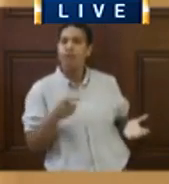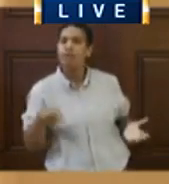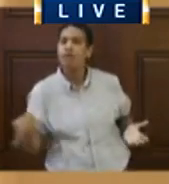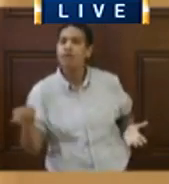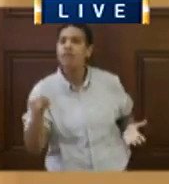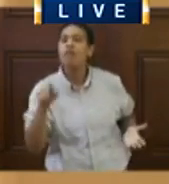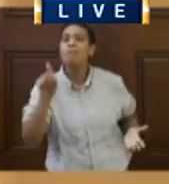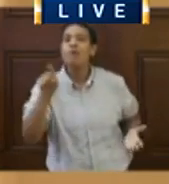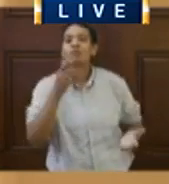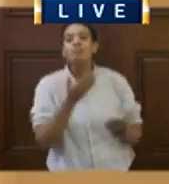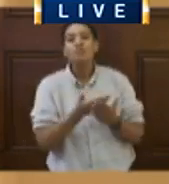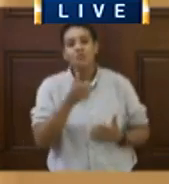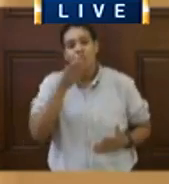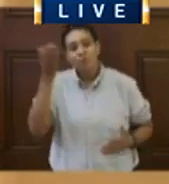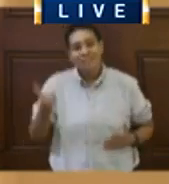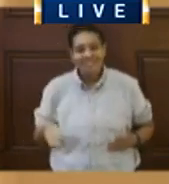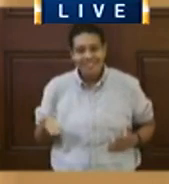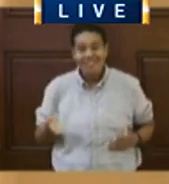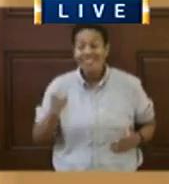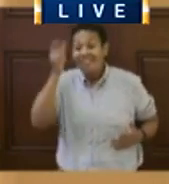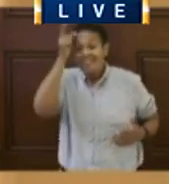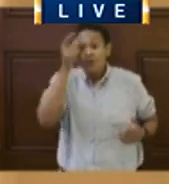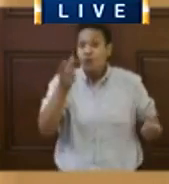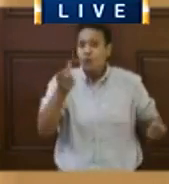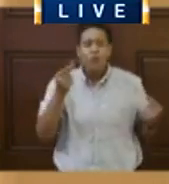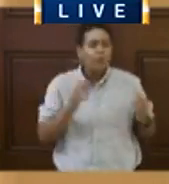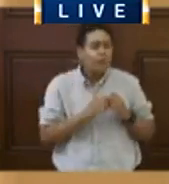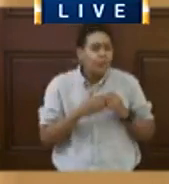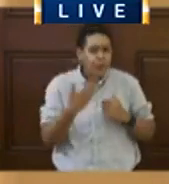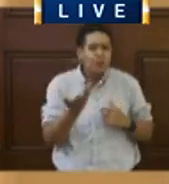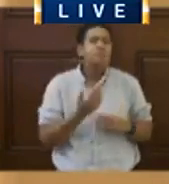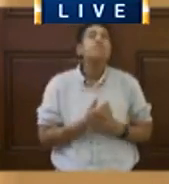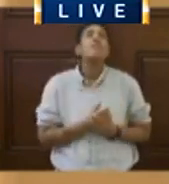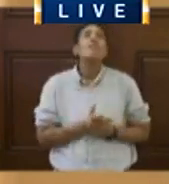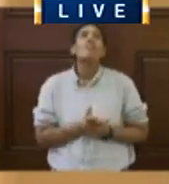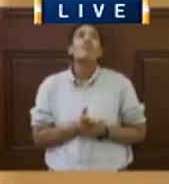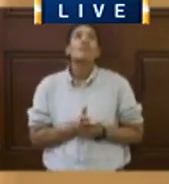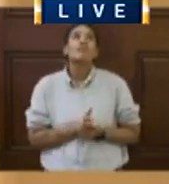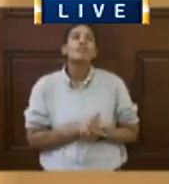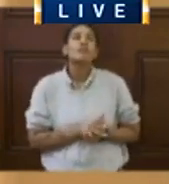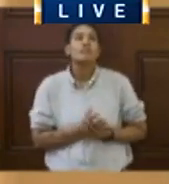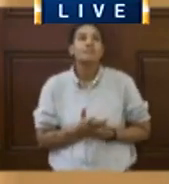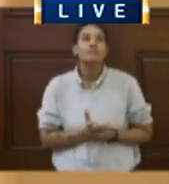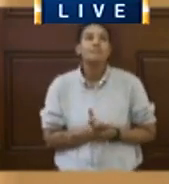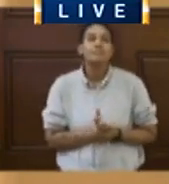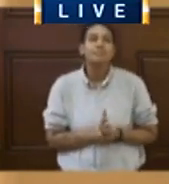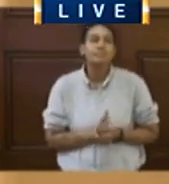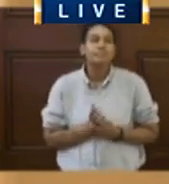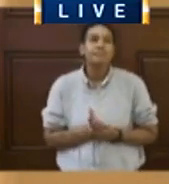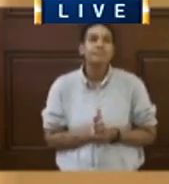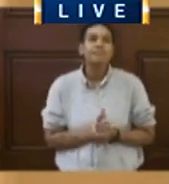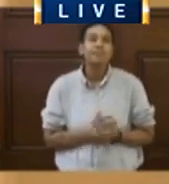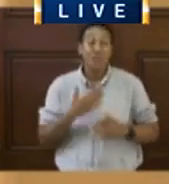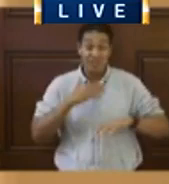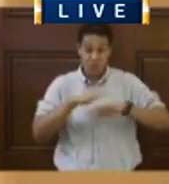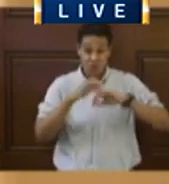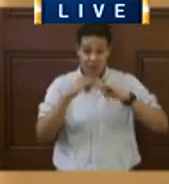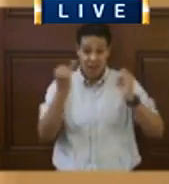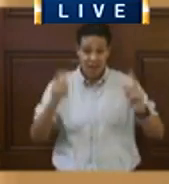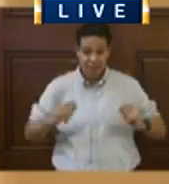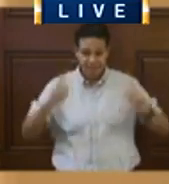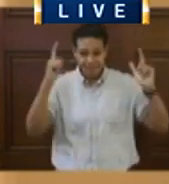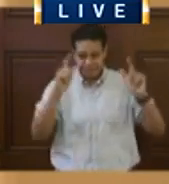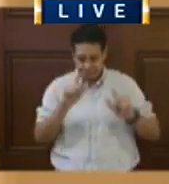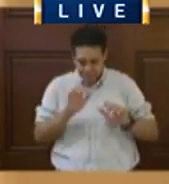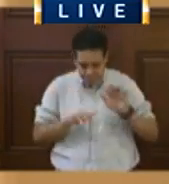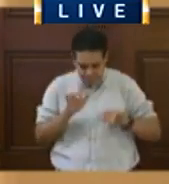they are. To do that, we're going to have an online portal where the bar operator will be able to put in